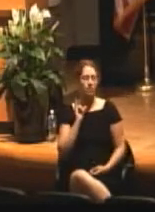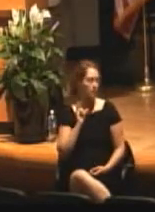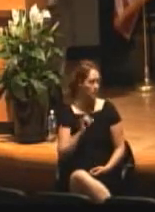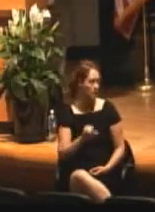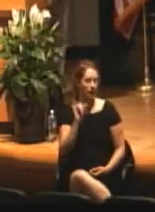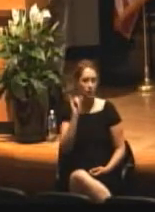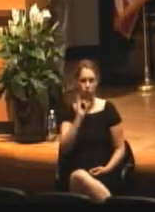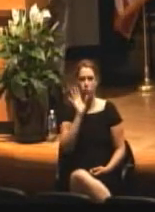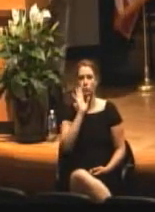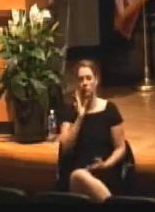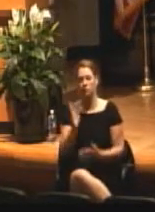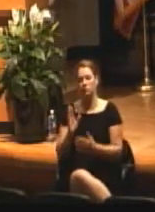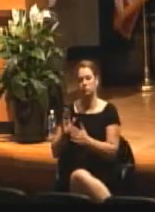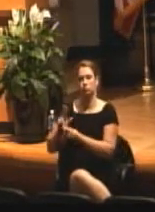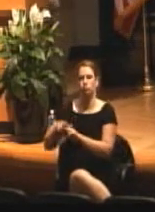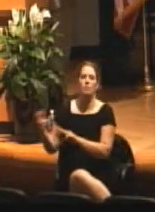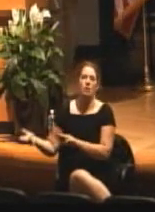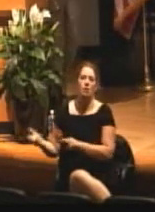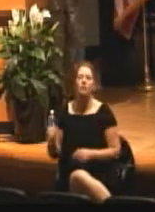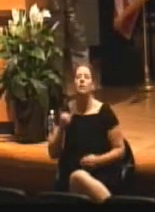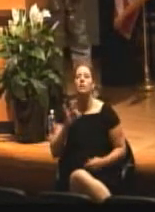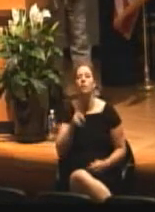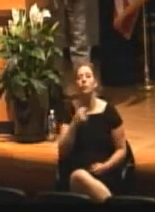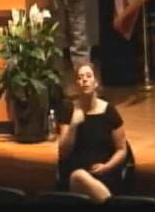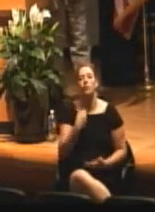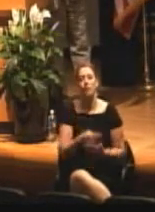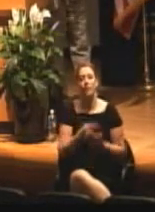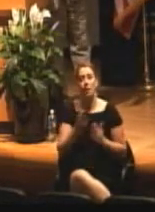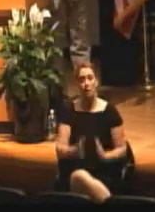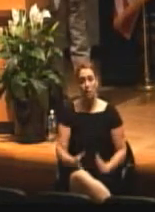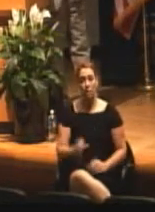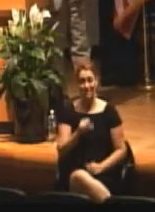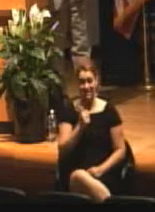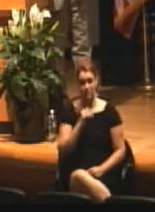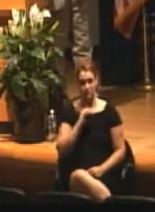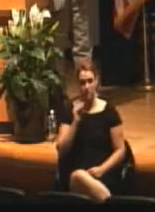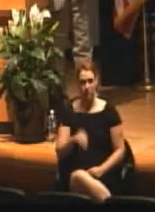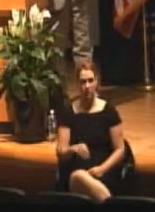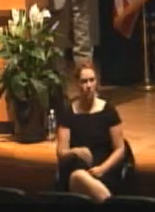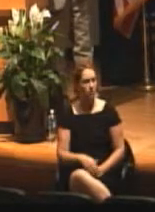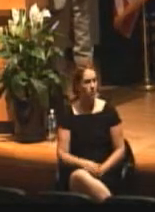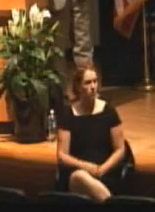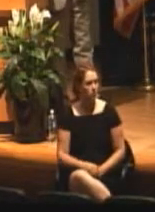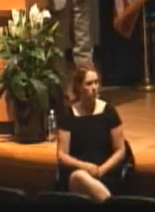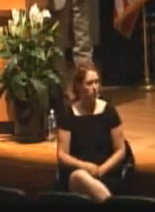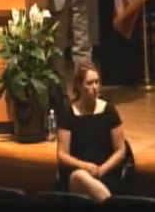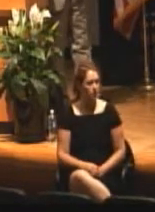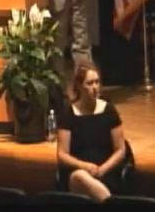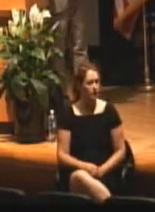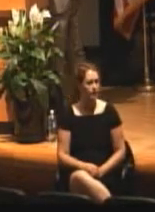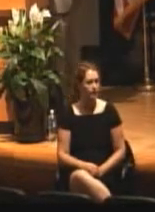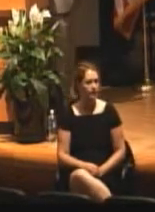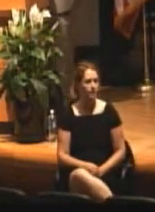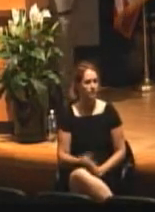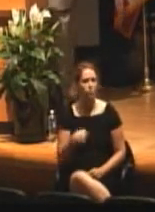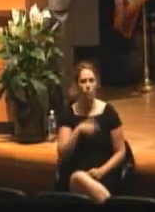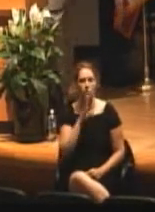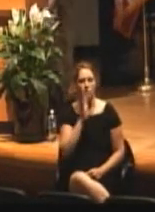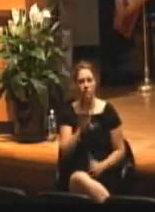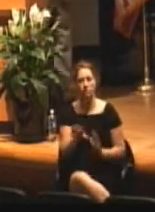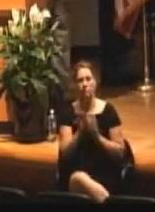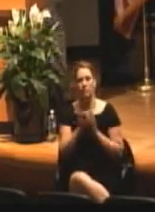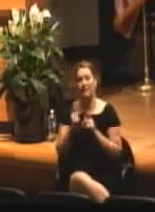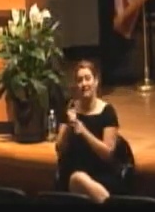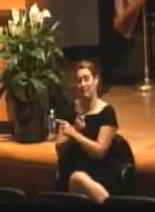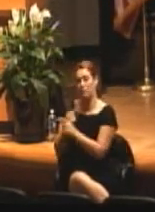But with FHA, if you have a buyer with 10% down, typically we're not going to move you towards that product. You know, we're going to go with the conventional because I think it's a